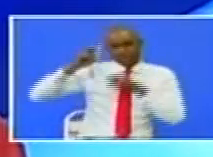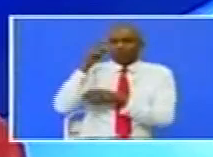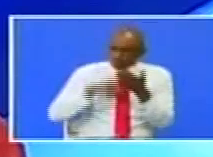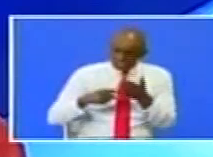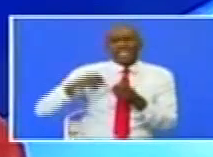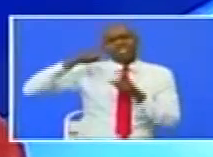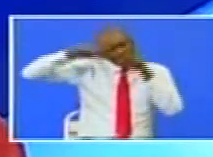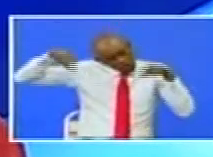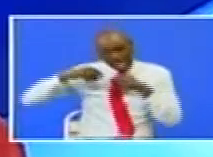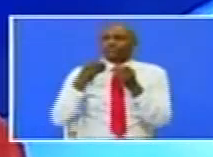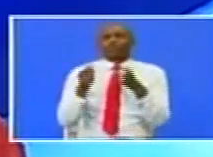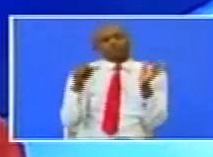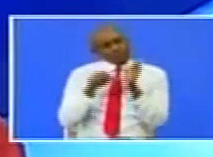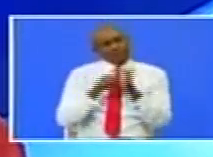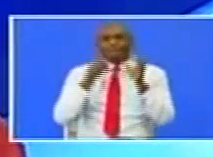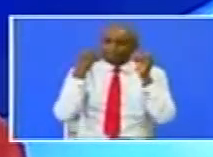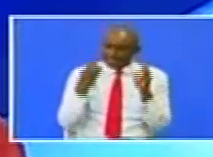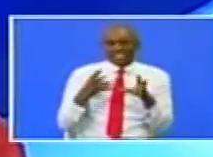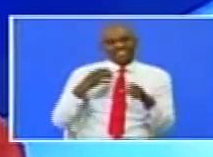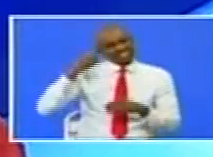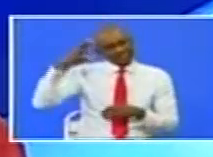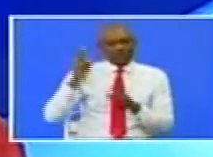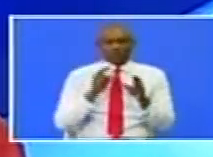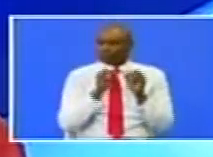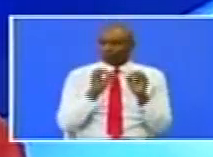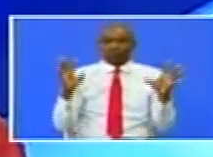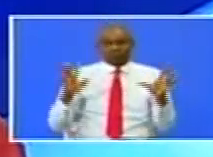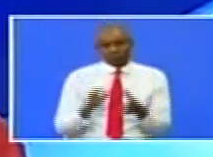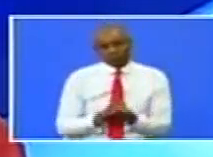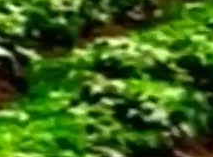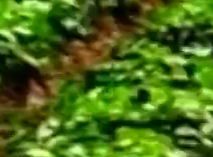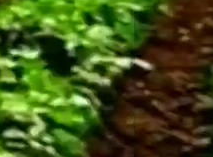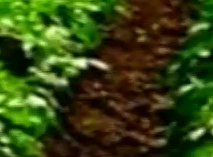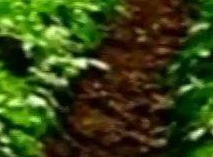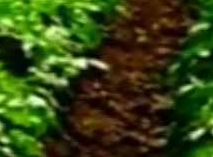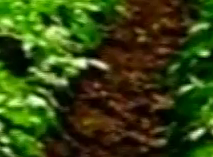solar power is the answer to rural electrification. Take a look.